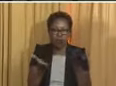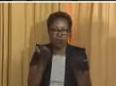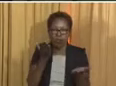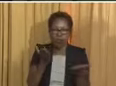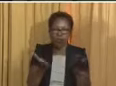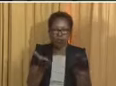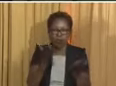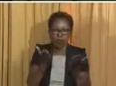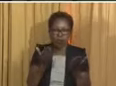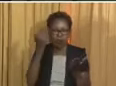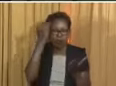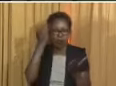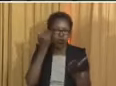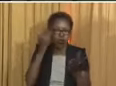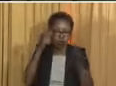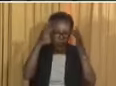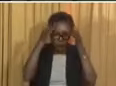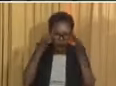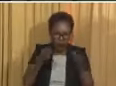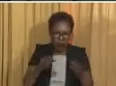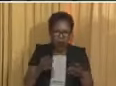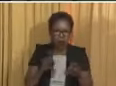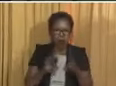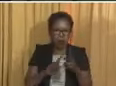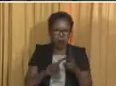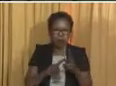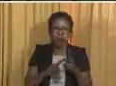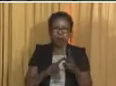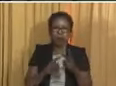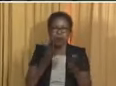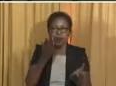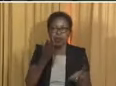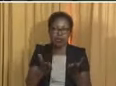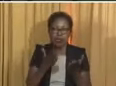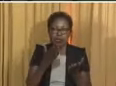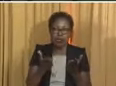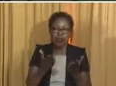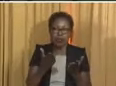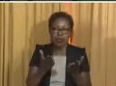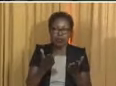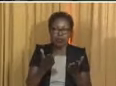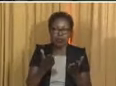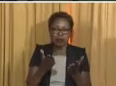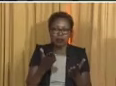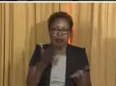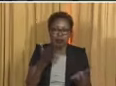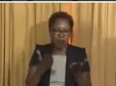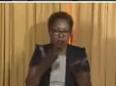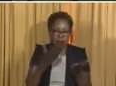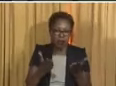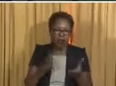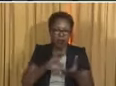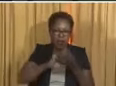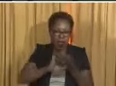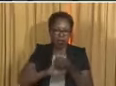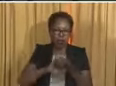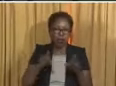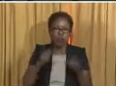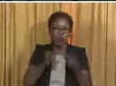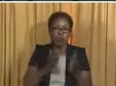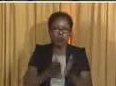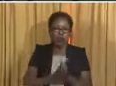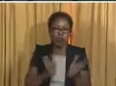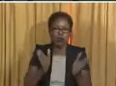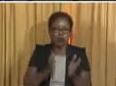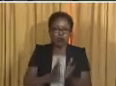judicial determination, and secondly, assess the hardship to the parties and the general public if judicial relief would be